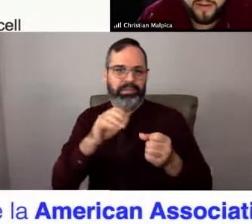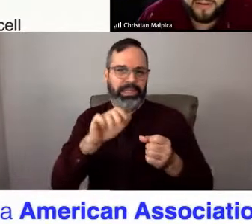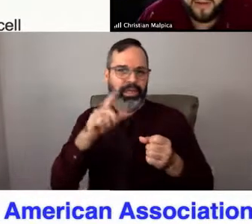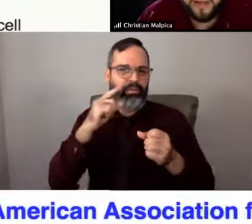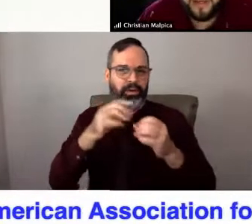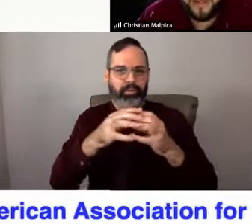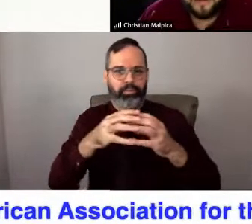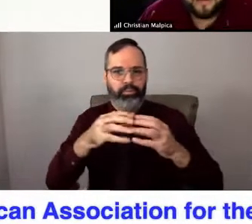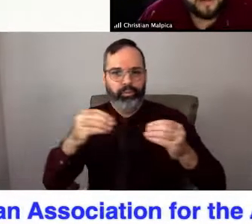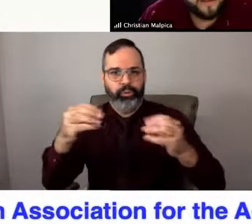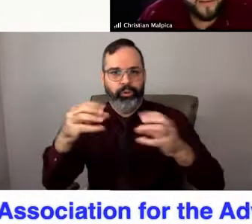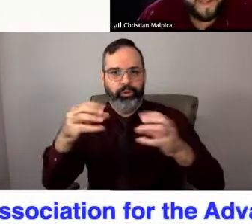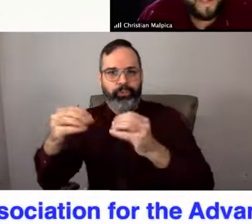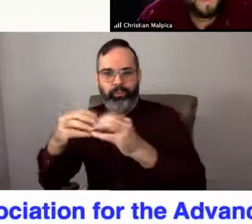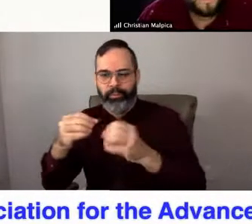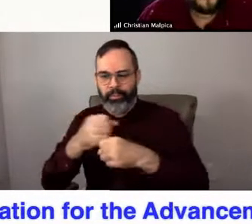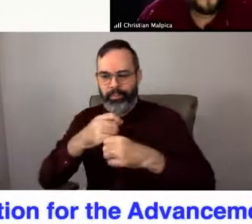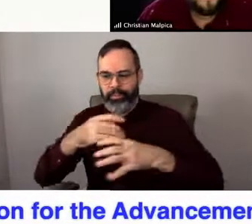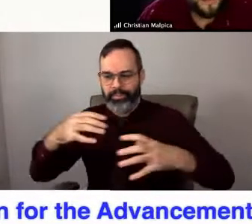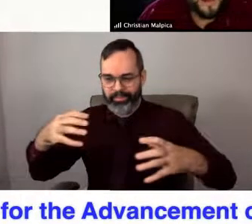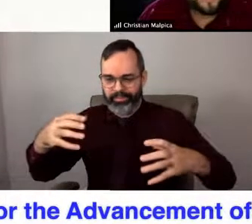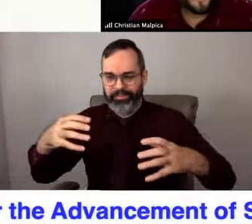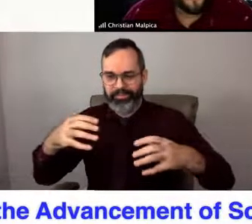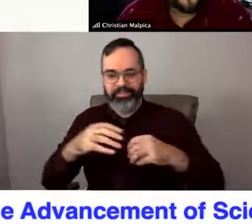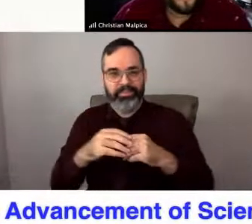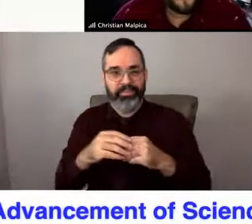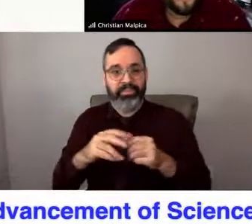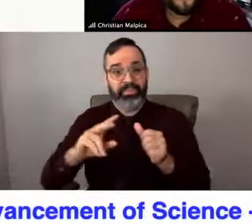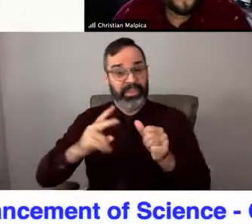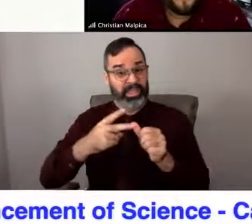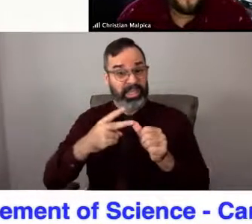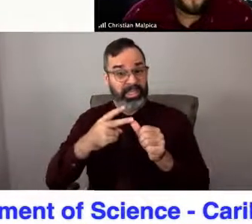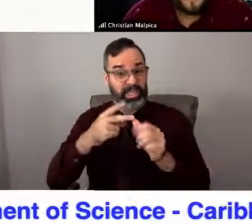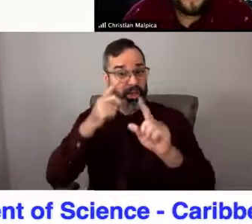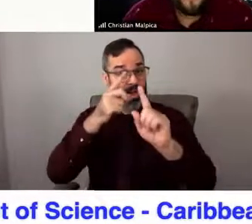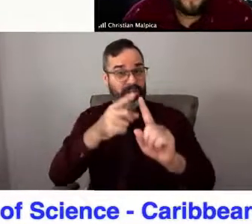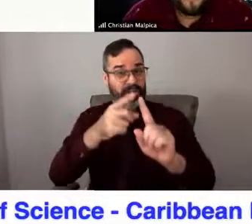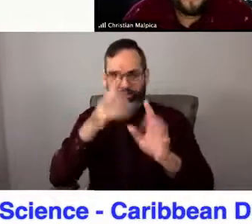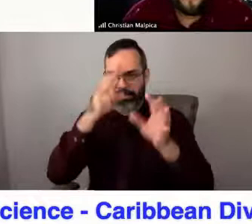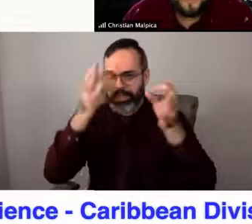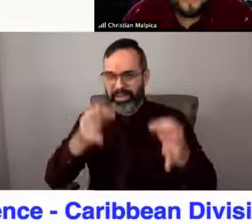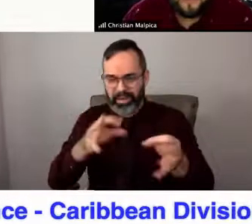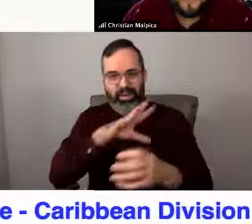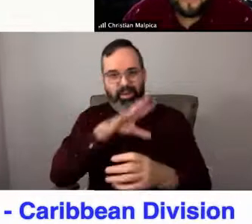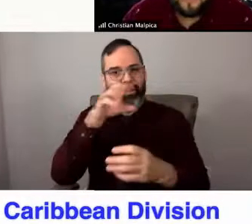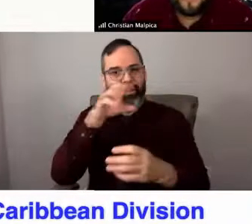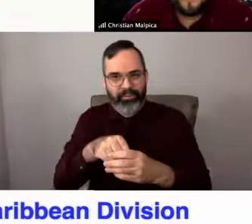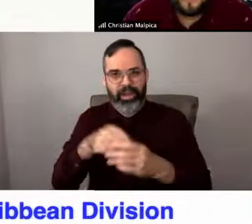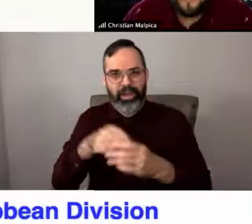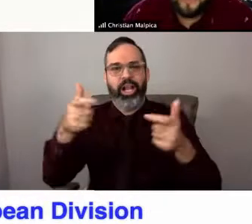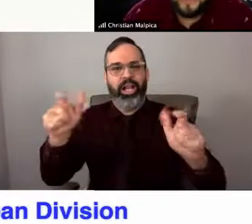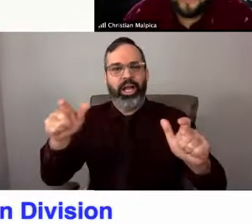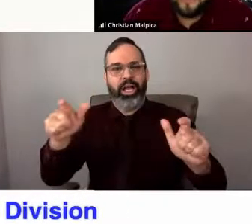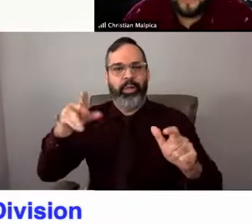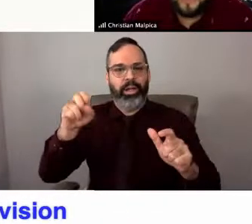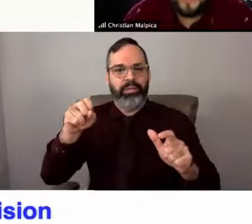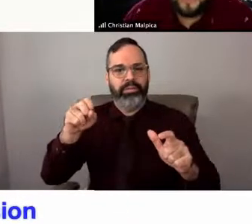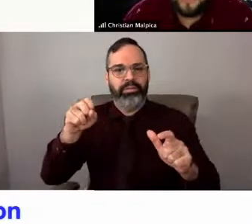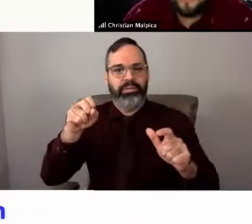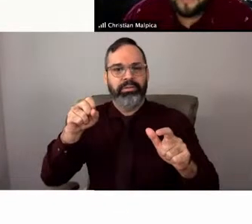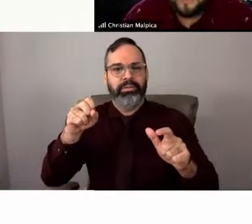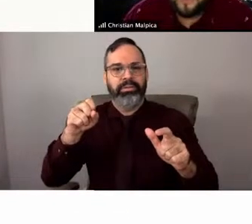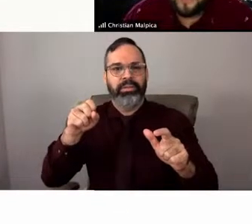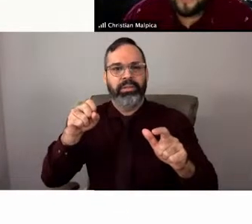space. Next. Our second objective is to determine the involvement of large pores of connexin 43 organic